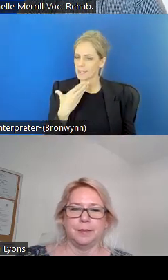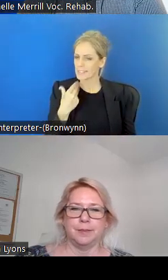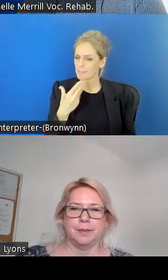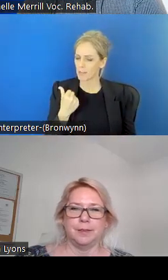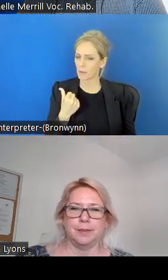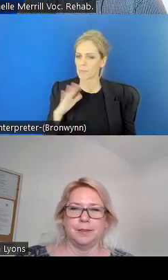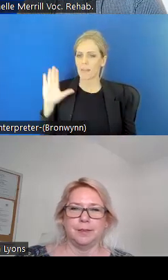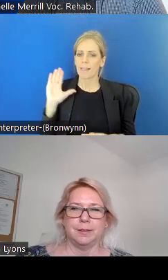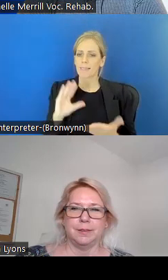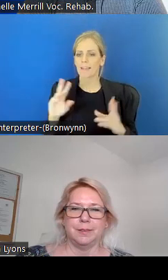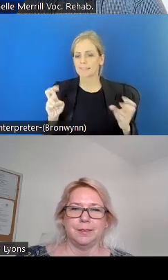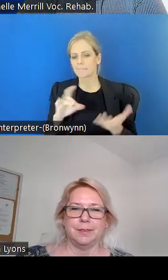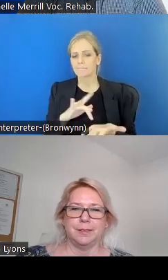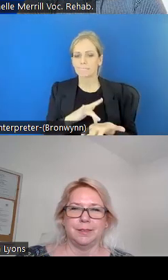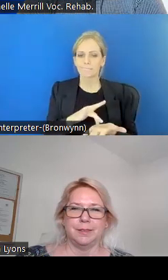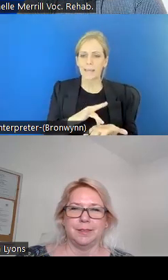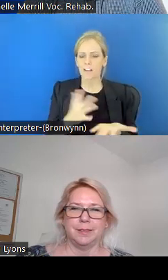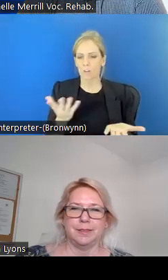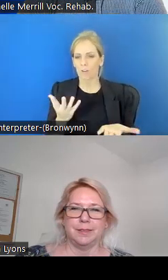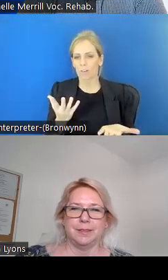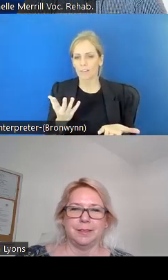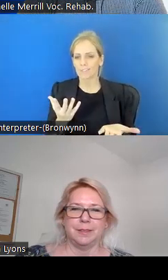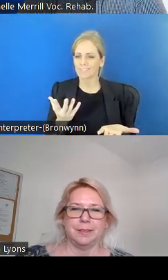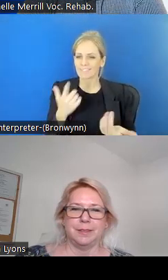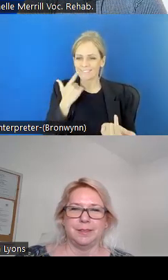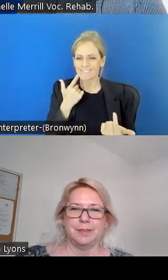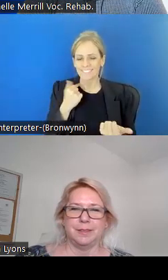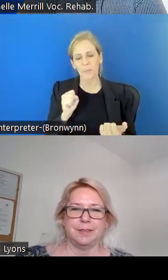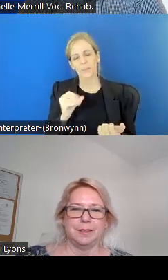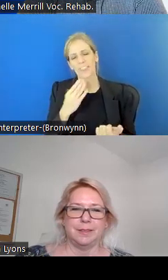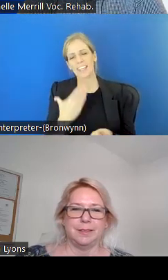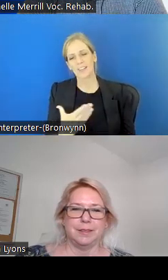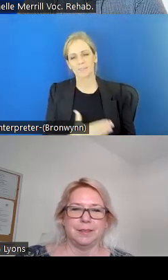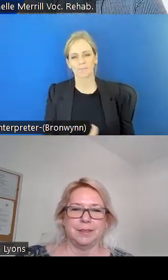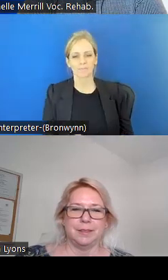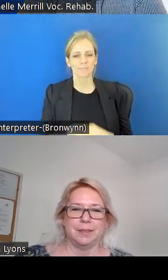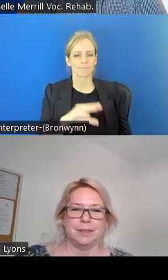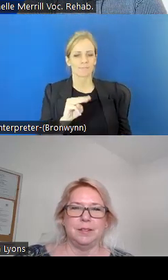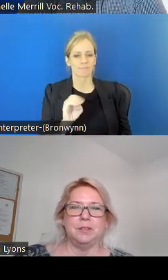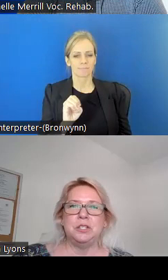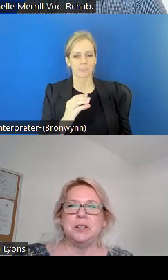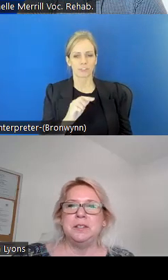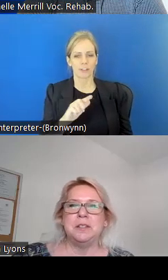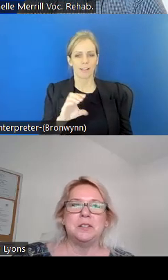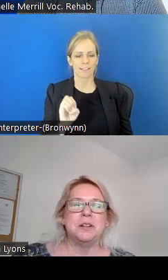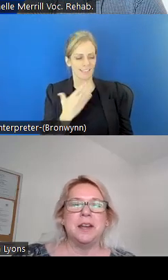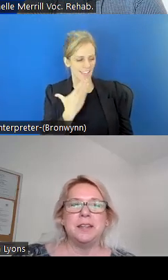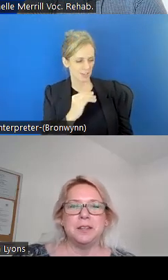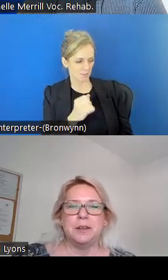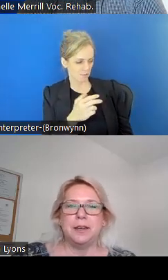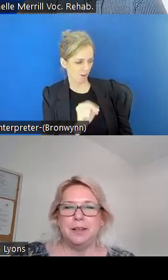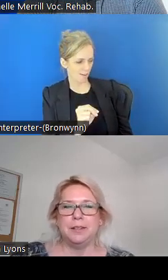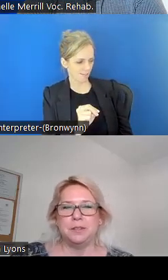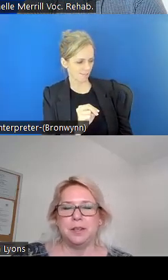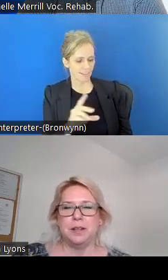less medical, we'll say, the website. So thank you. Thanks, John. So John, this is Dawn. I